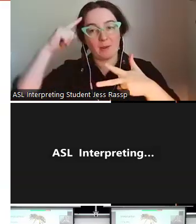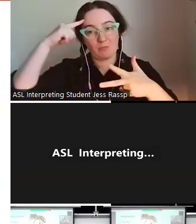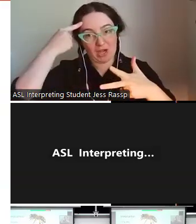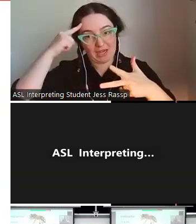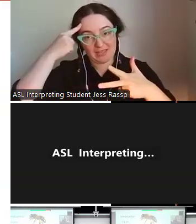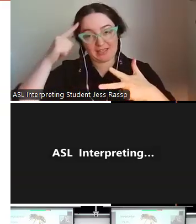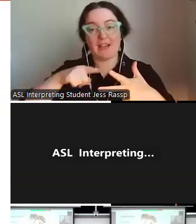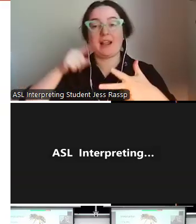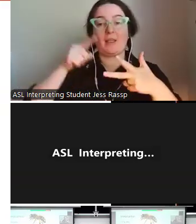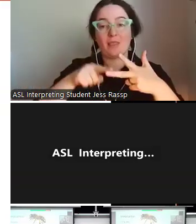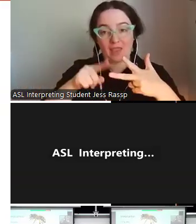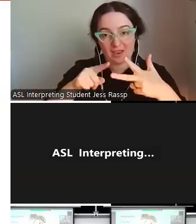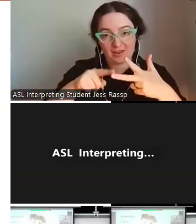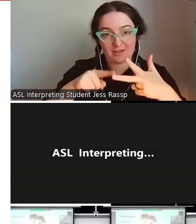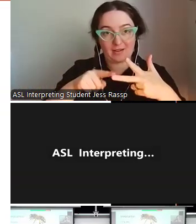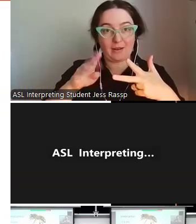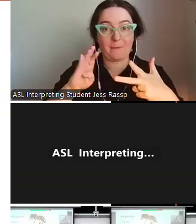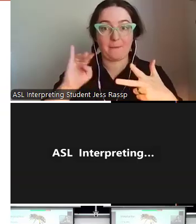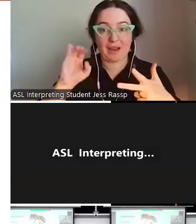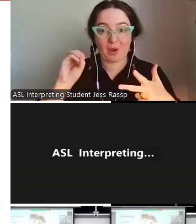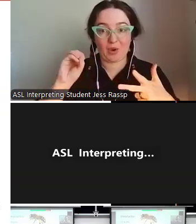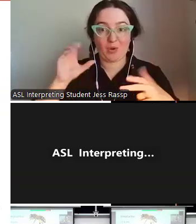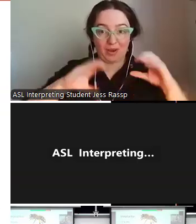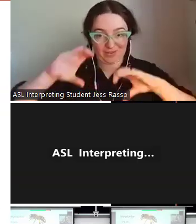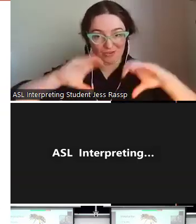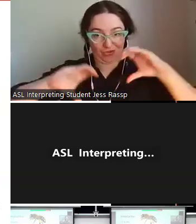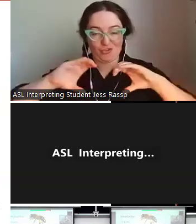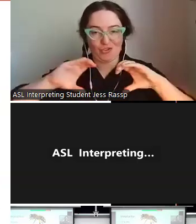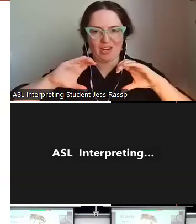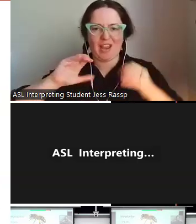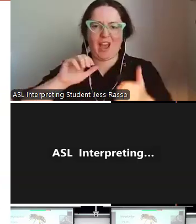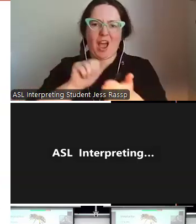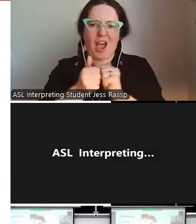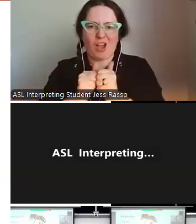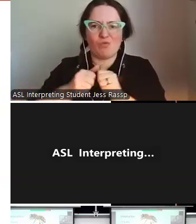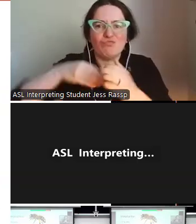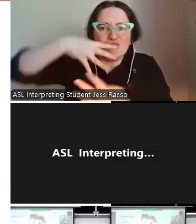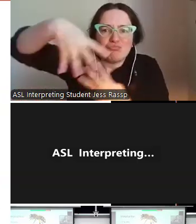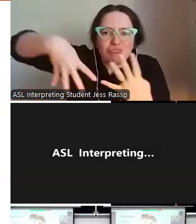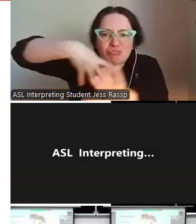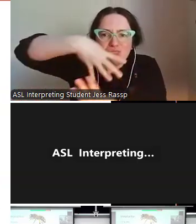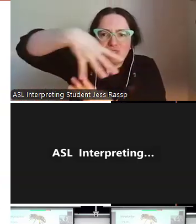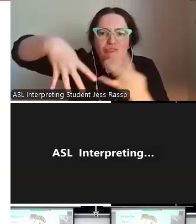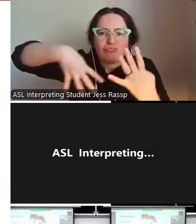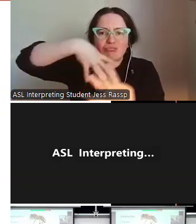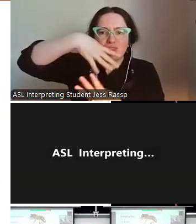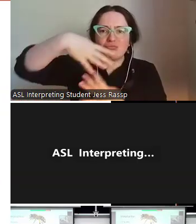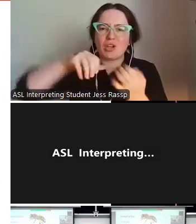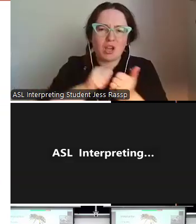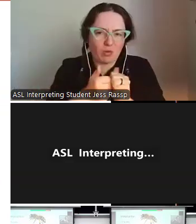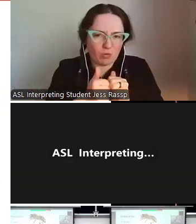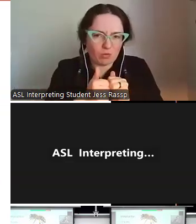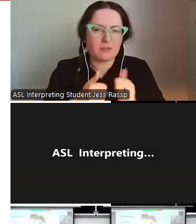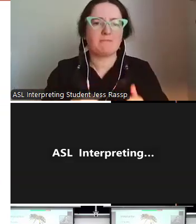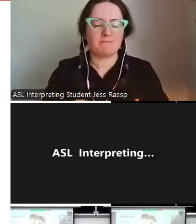behind how they interact. And this is also part 3 in a series that I have